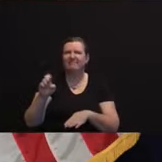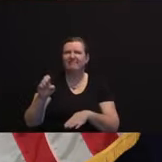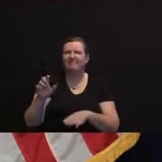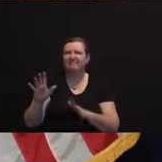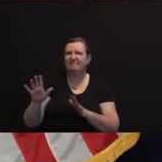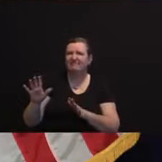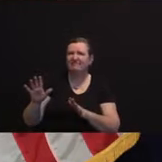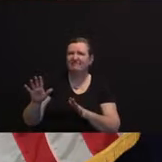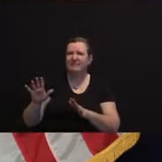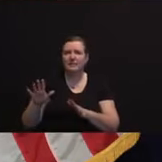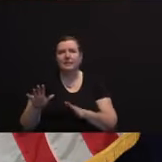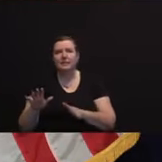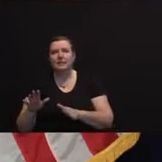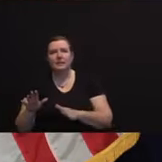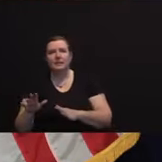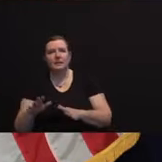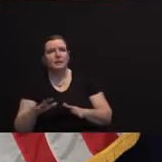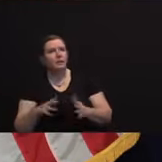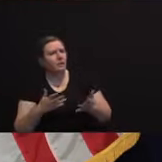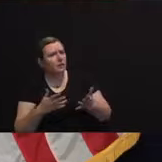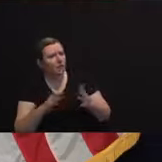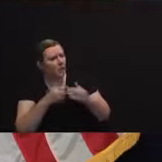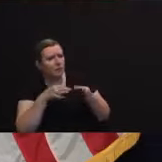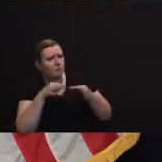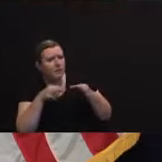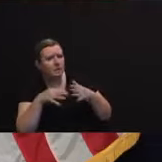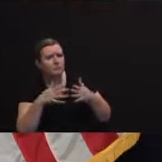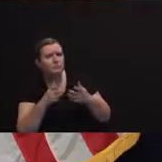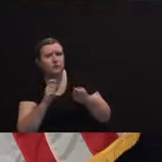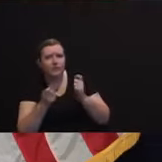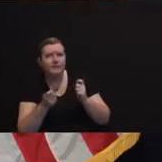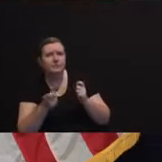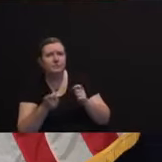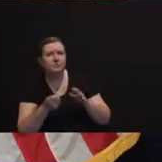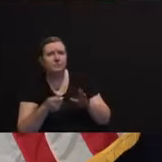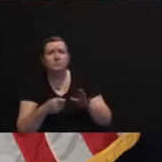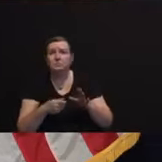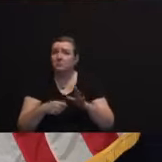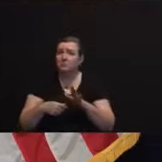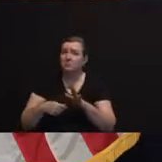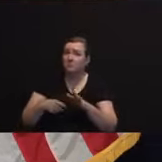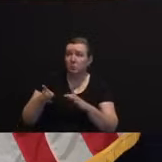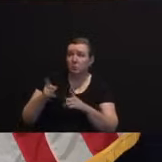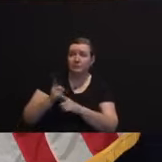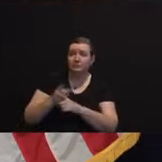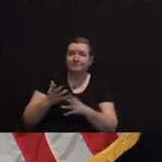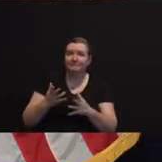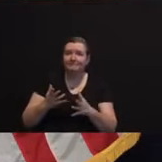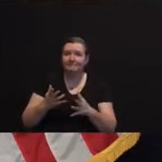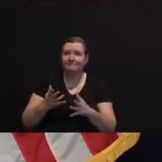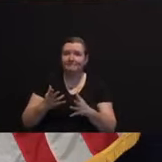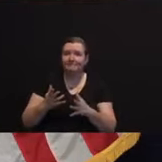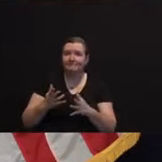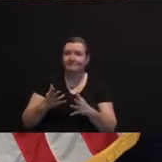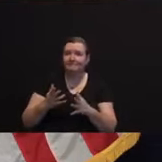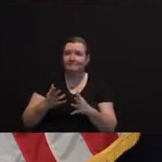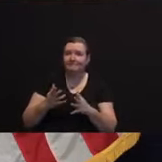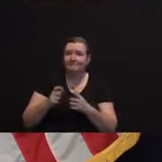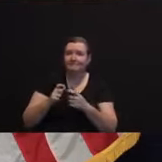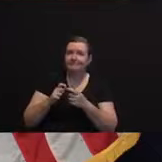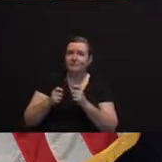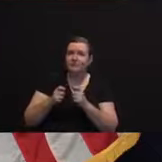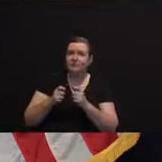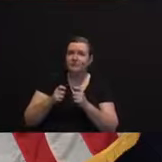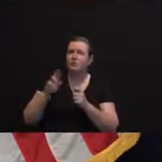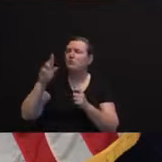characterized the changes over time, I think, we'll start to see that rate potentially decline over time as we get a